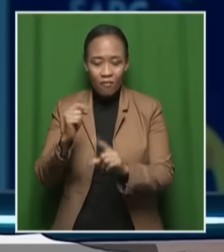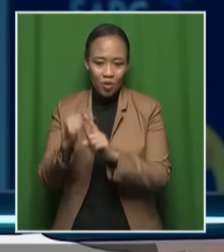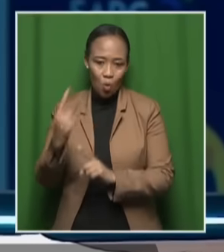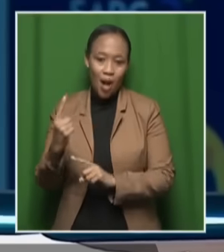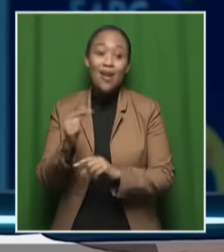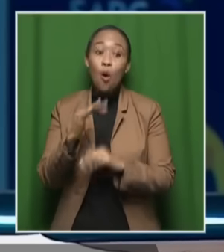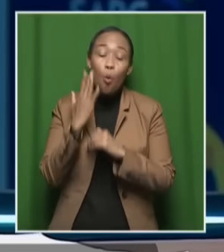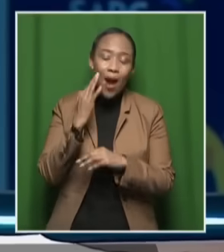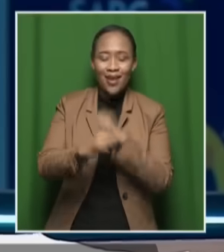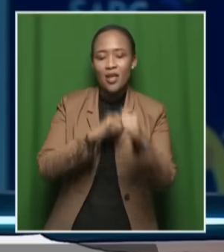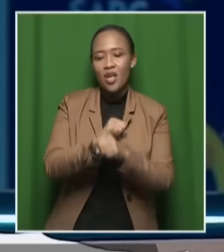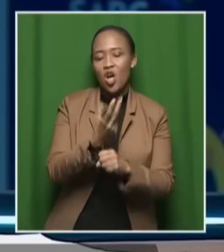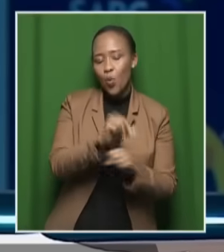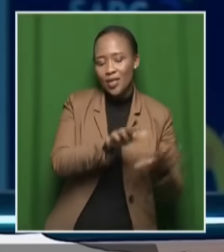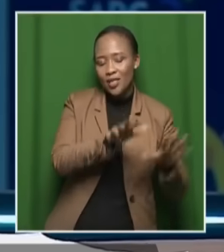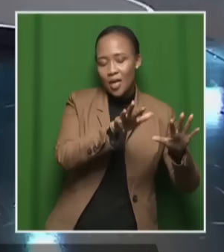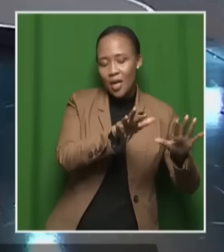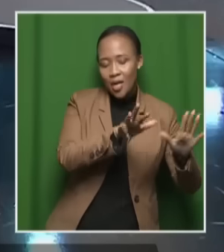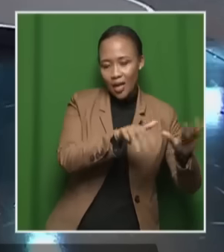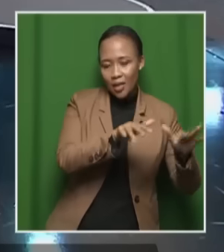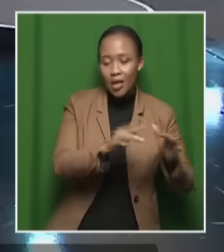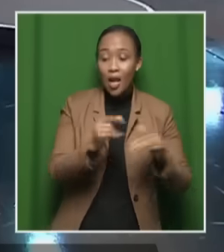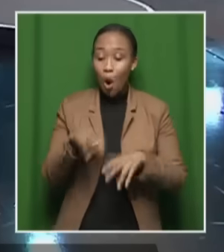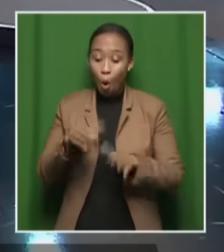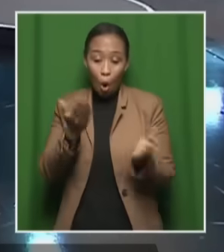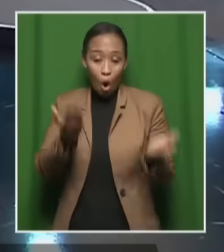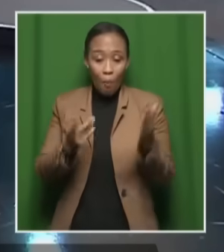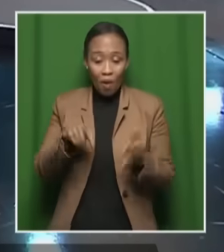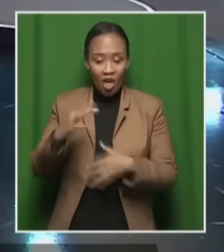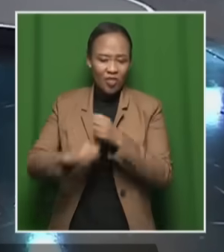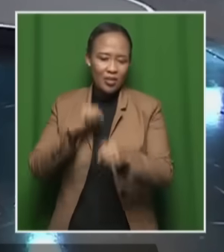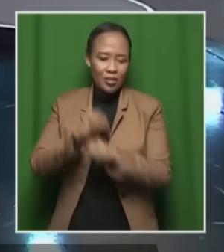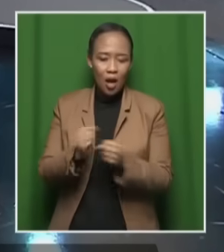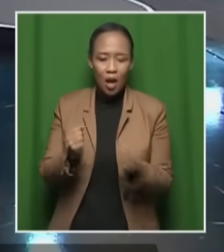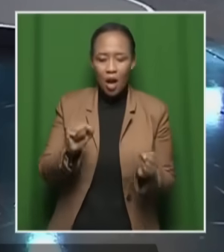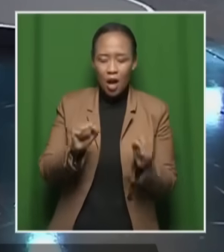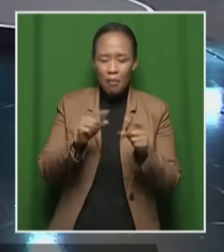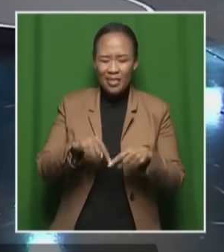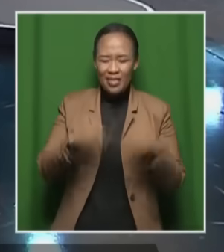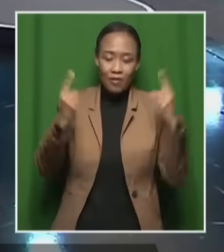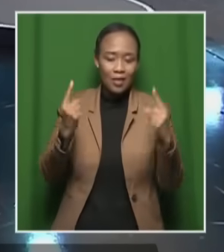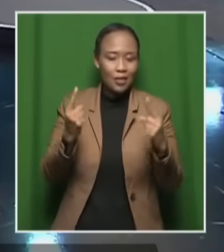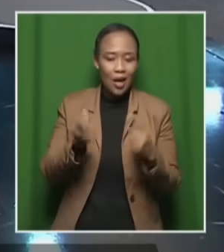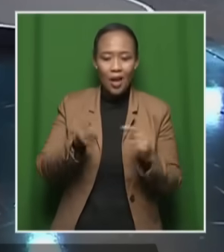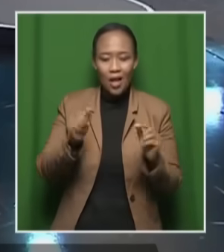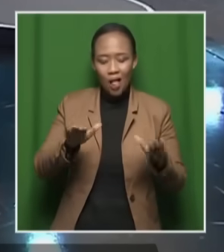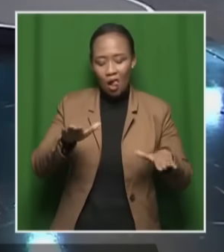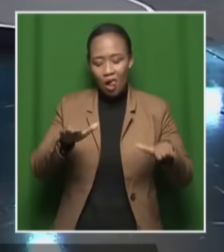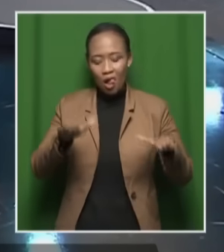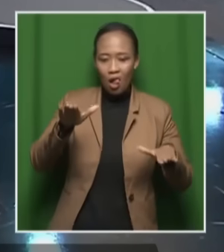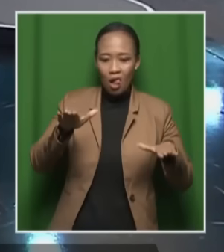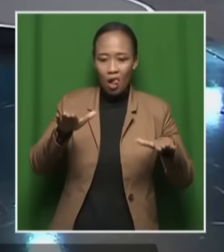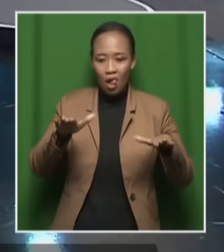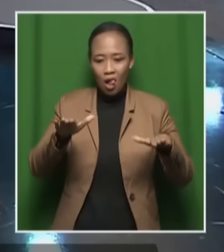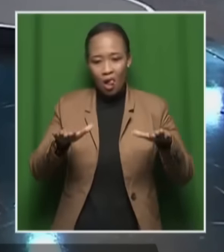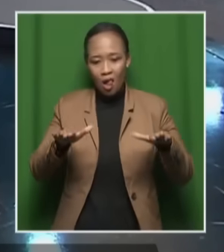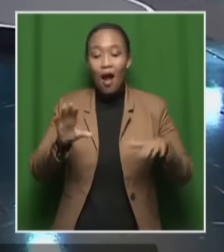more or less, not too wildly different from what there was. And then the Free State, let's look at